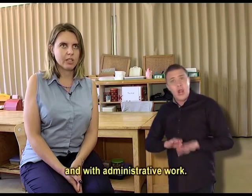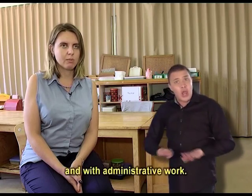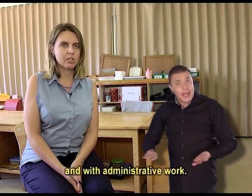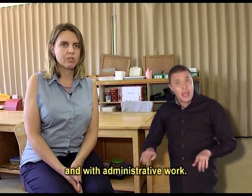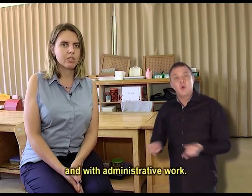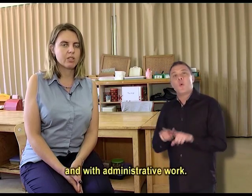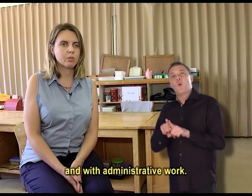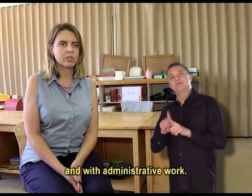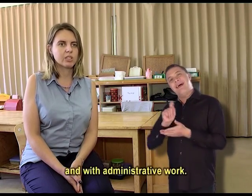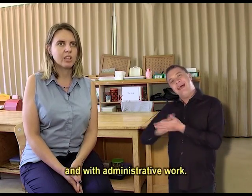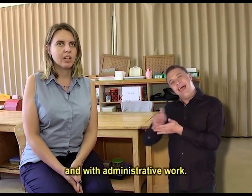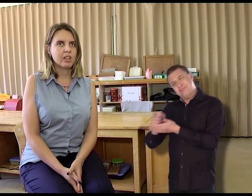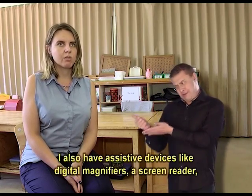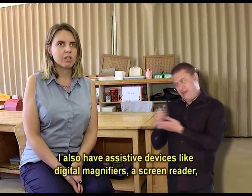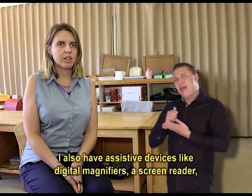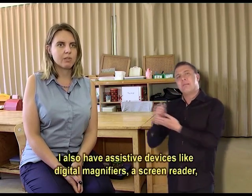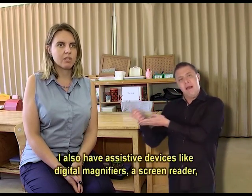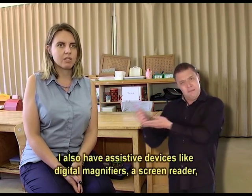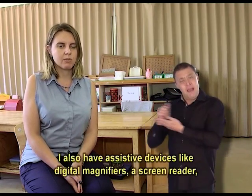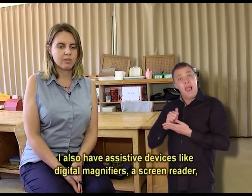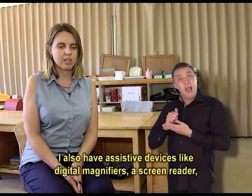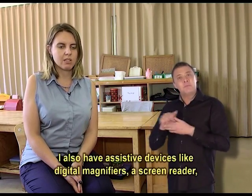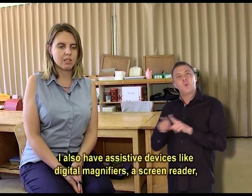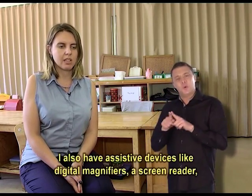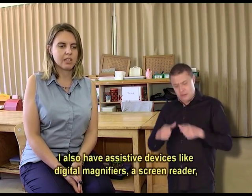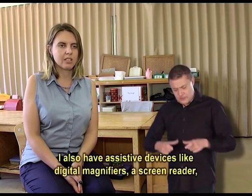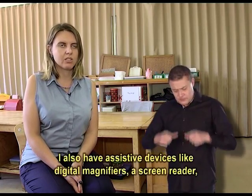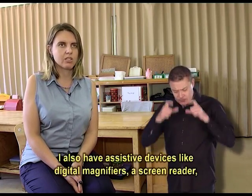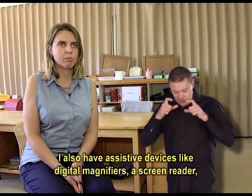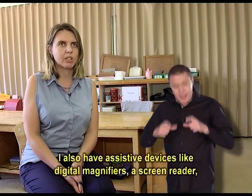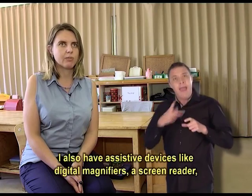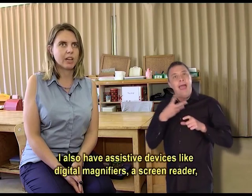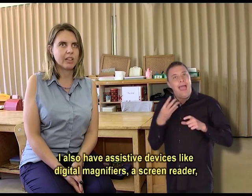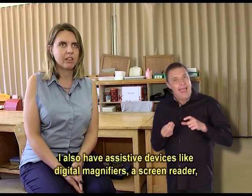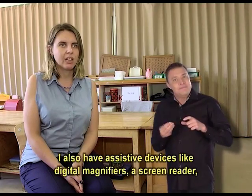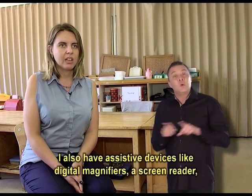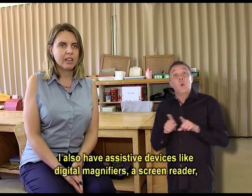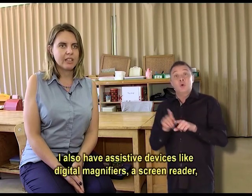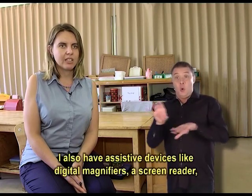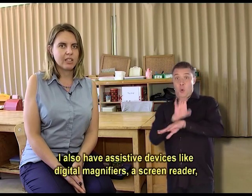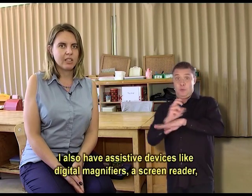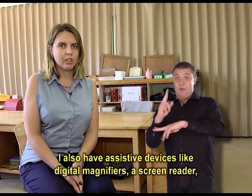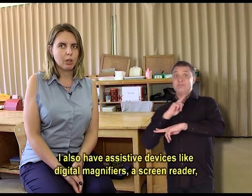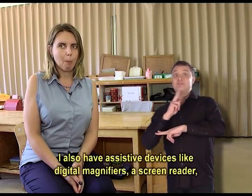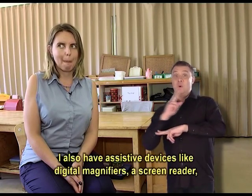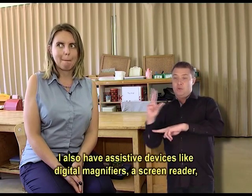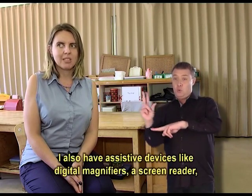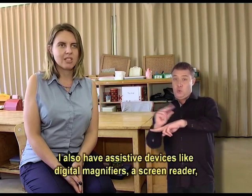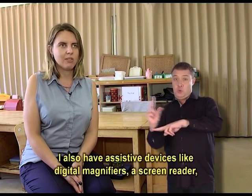with administrational work, and I also have assistive devices like digital magnifier and